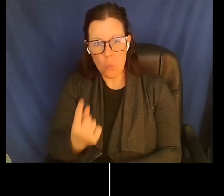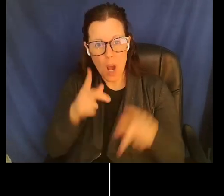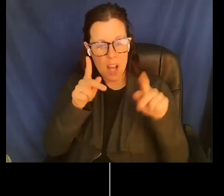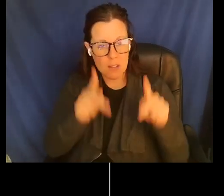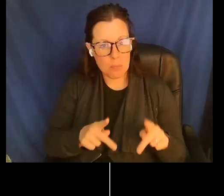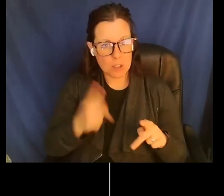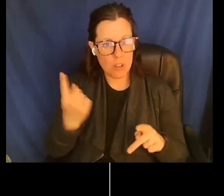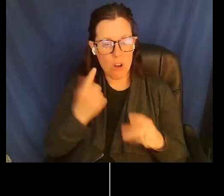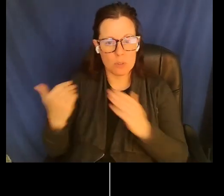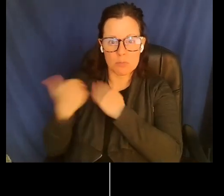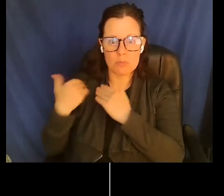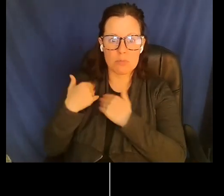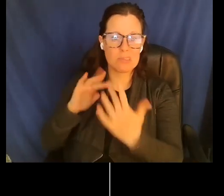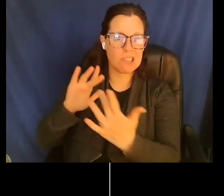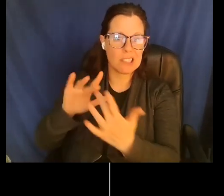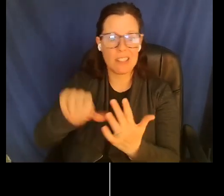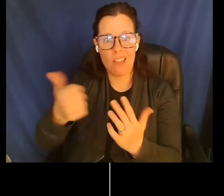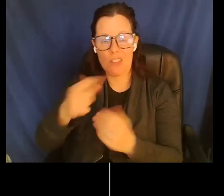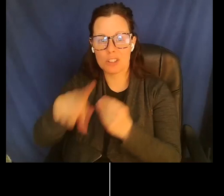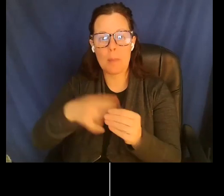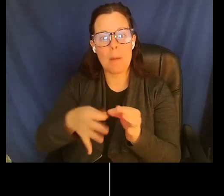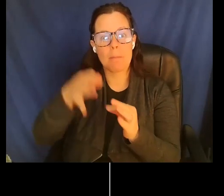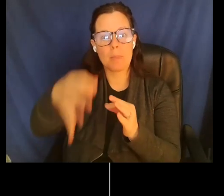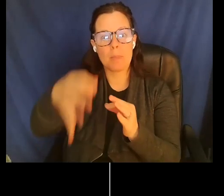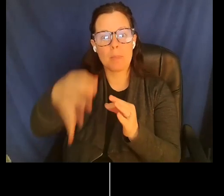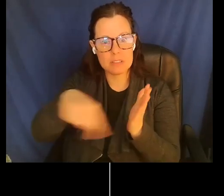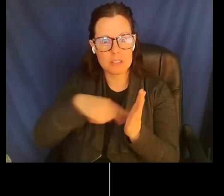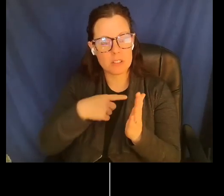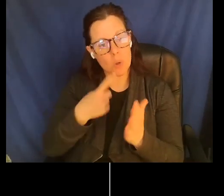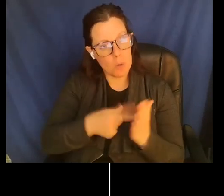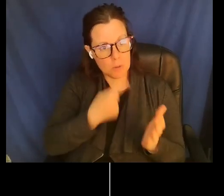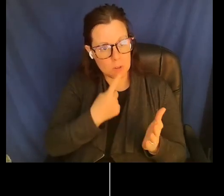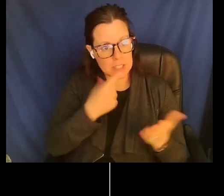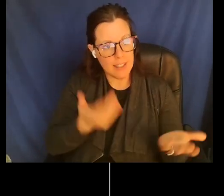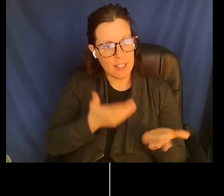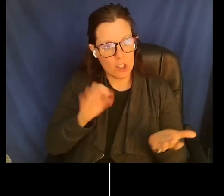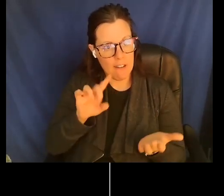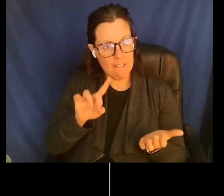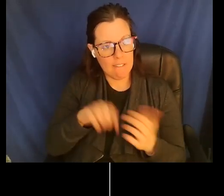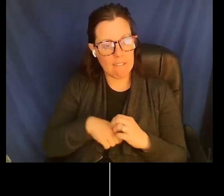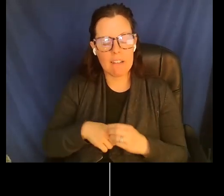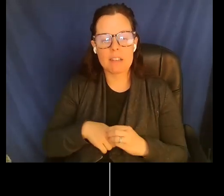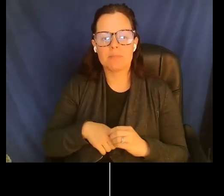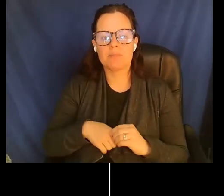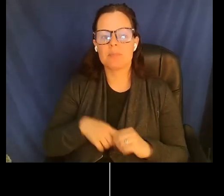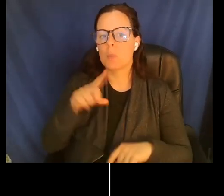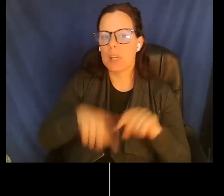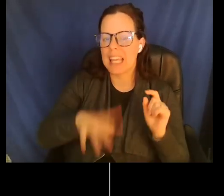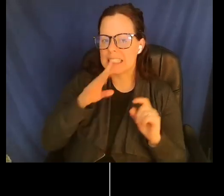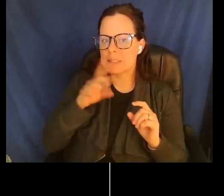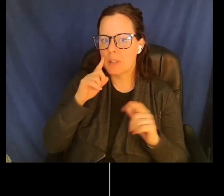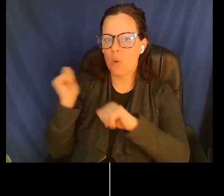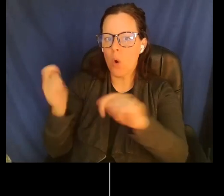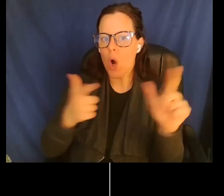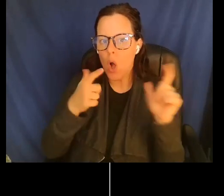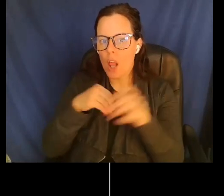about postponements or cancellations? Ed, what would you say on our side of the river? Well, we can't speak for all those in